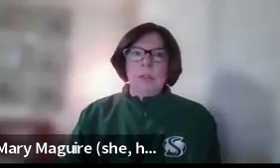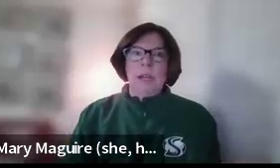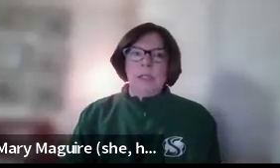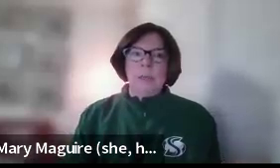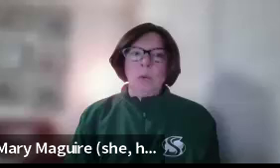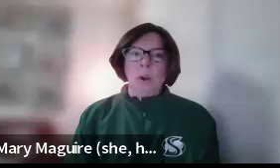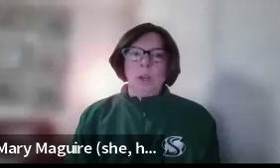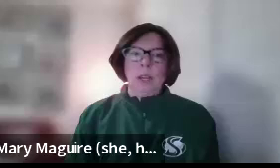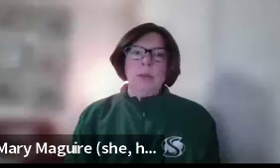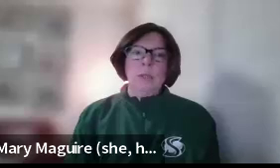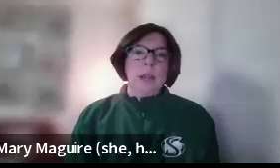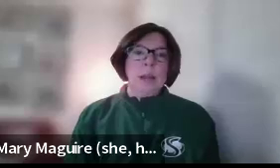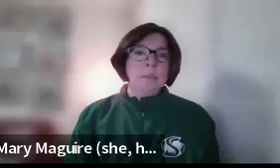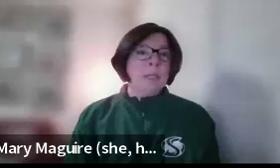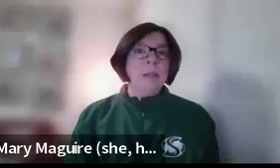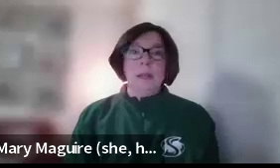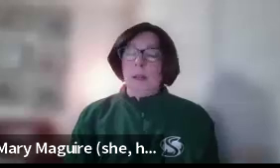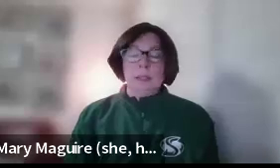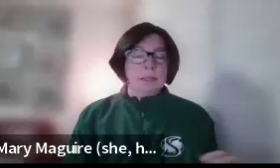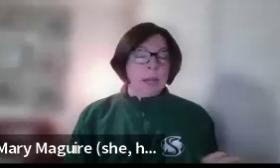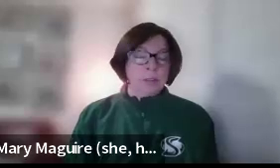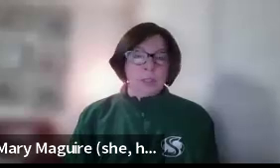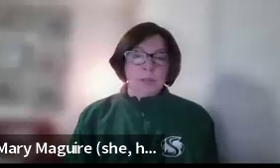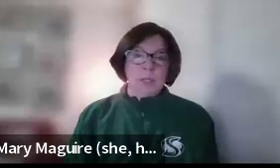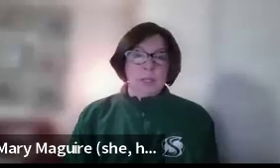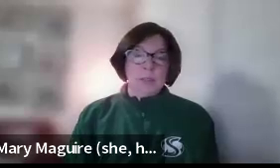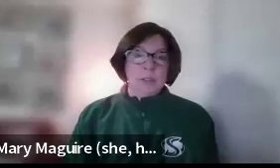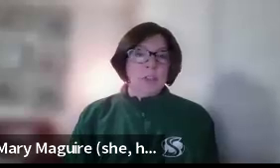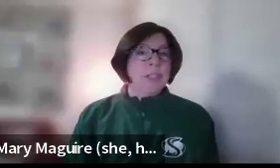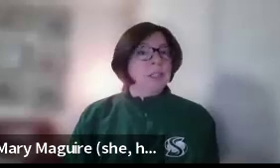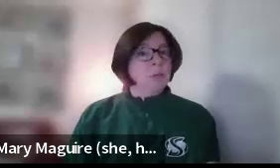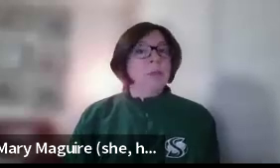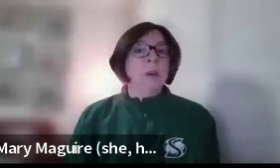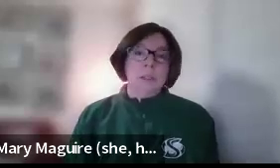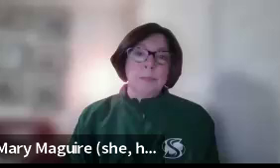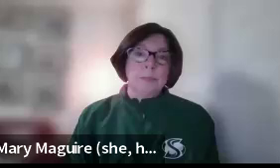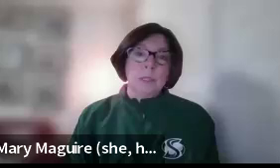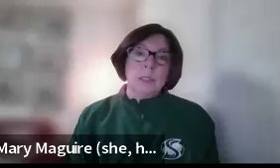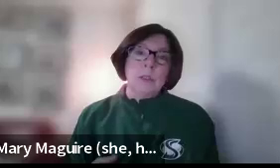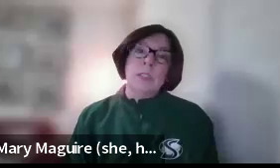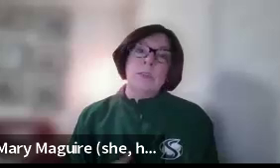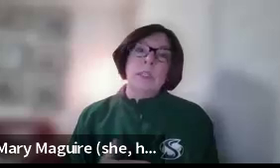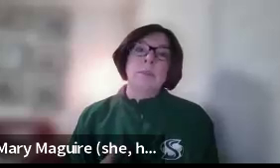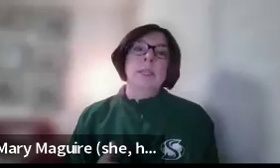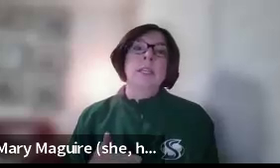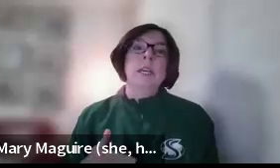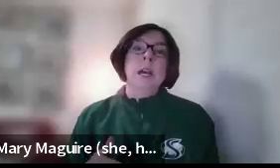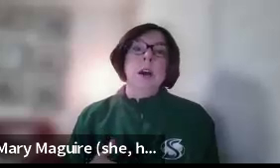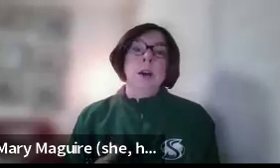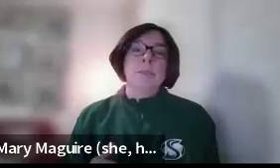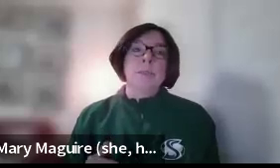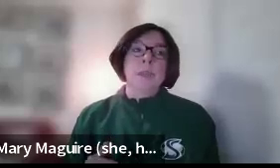related to academic work, and it's not alternative consultation, it's a referendum. So this fee is